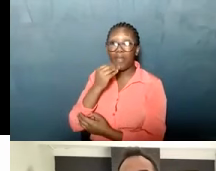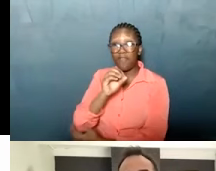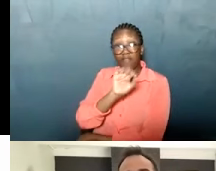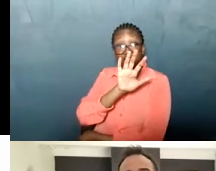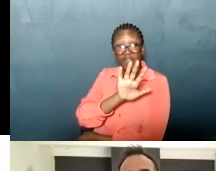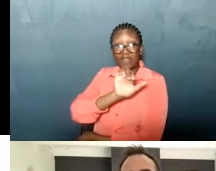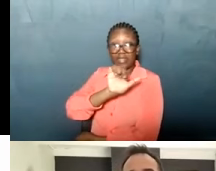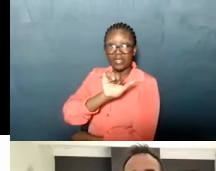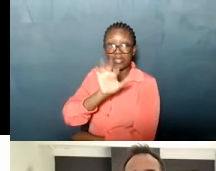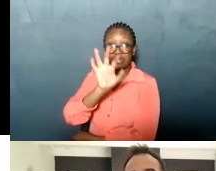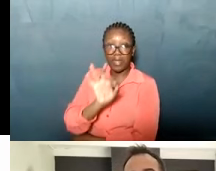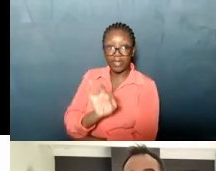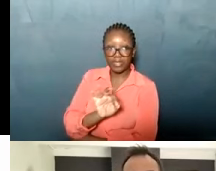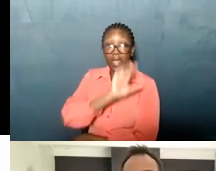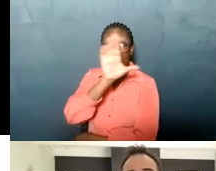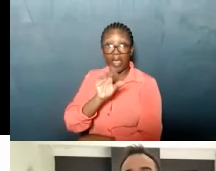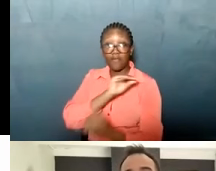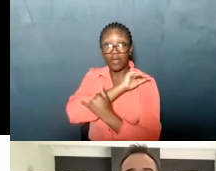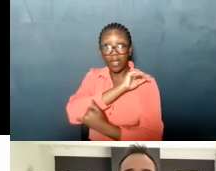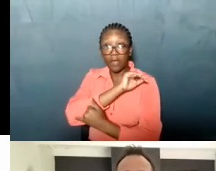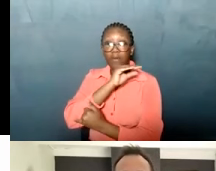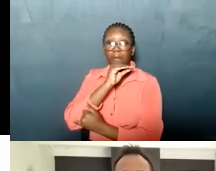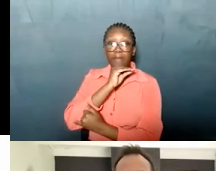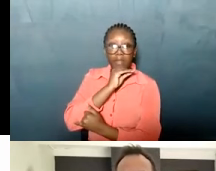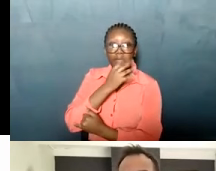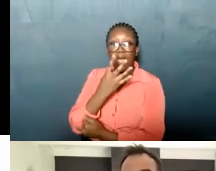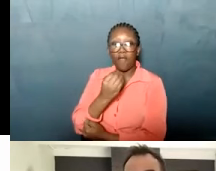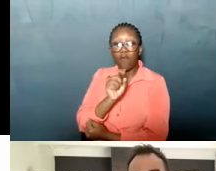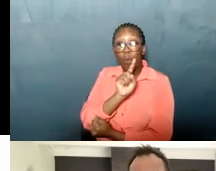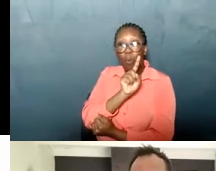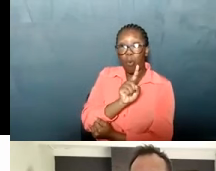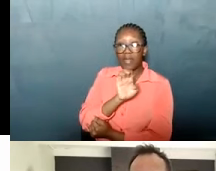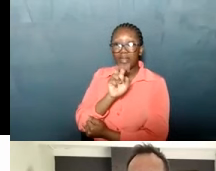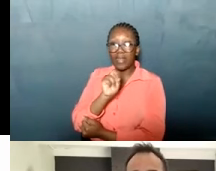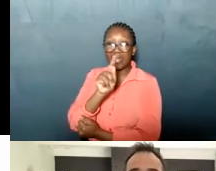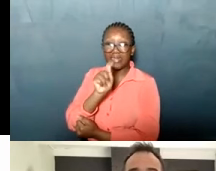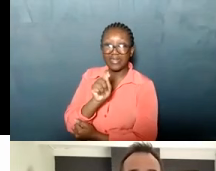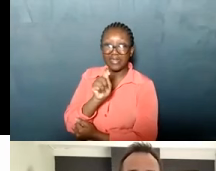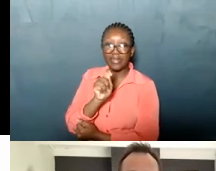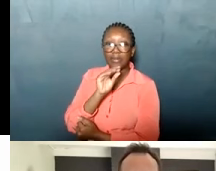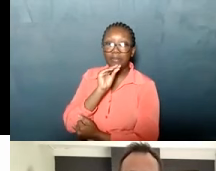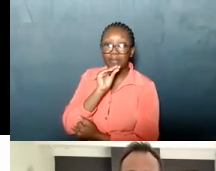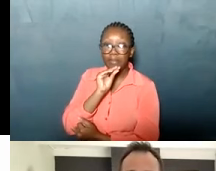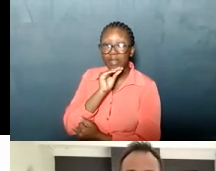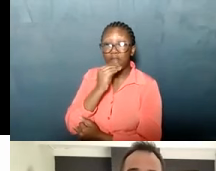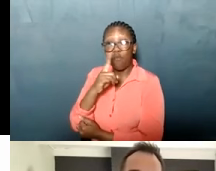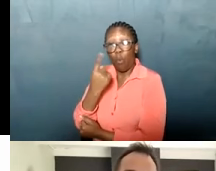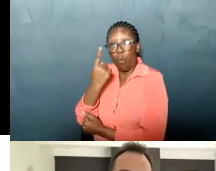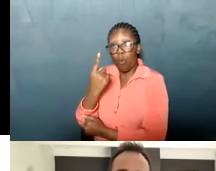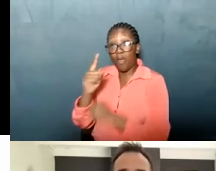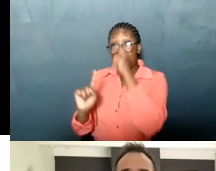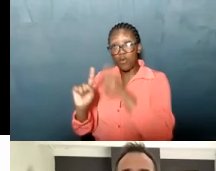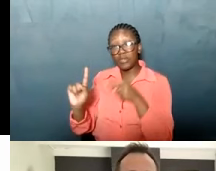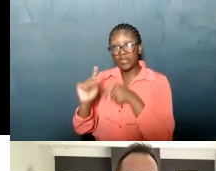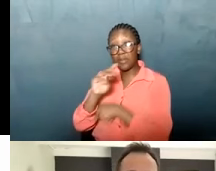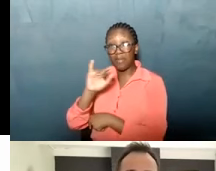of African countries have less than one ENT, ear, nose, and throat surgeon per million persons. In South Africa,